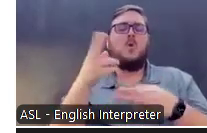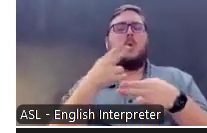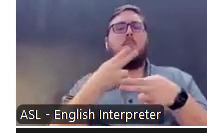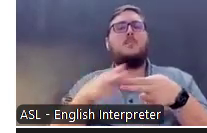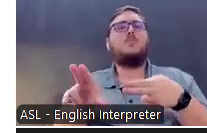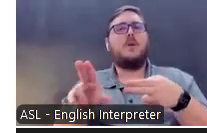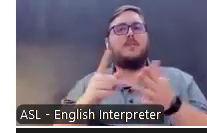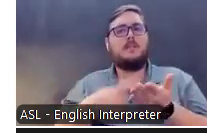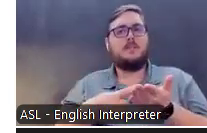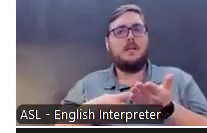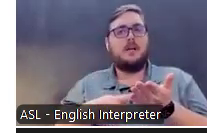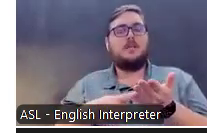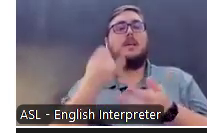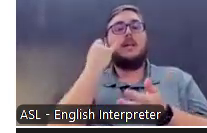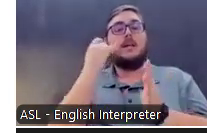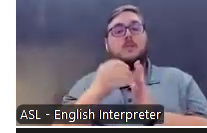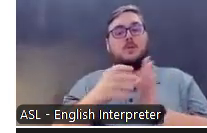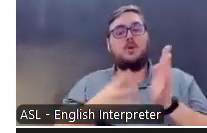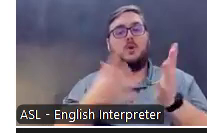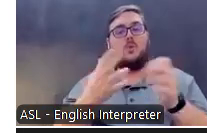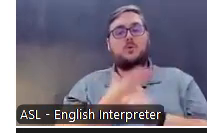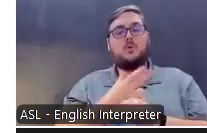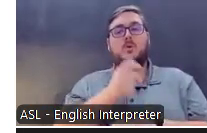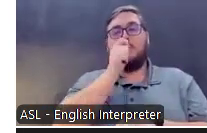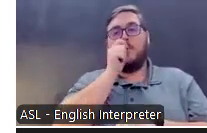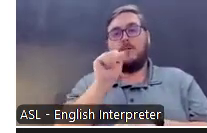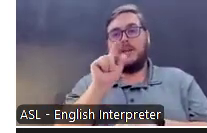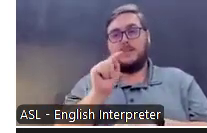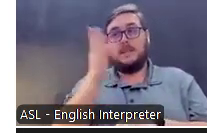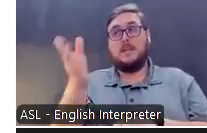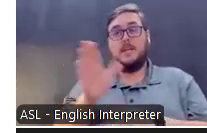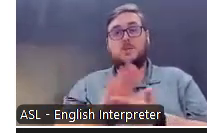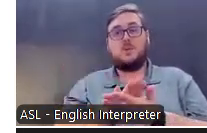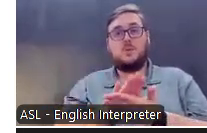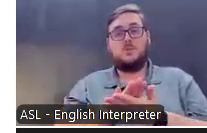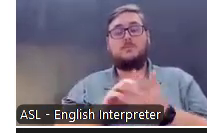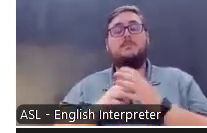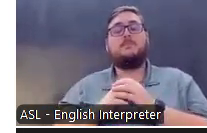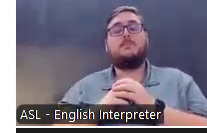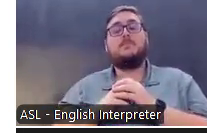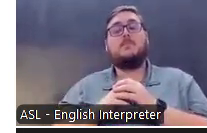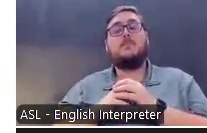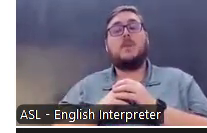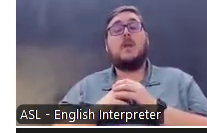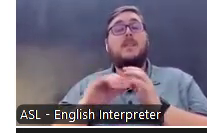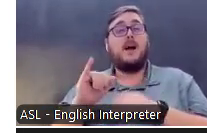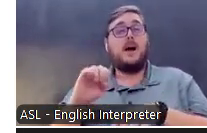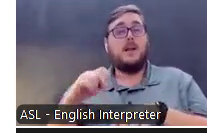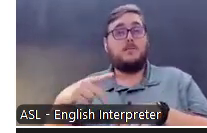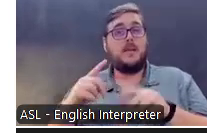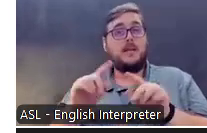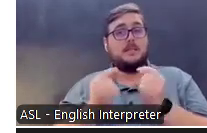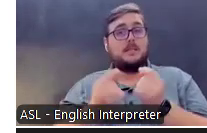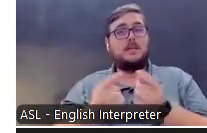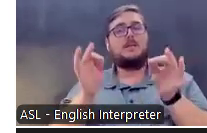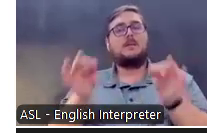private AT at school. As we discussed earlier, AT needs are determined by the student's IEP team and are the responsibility